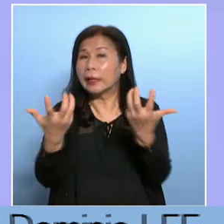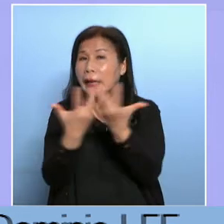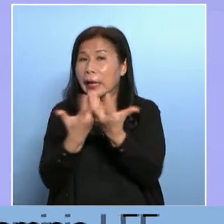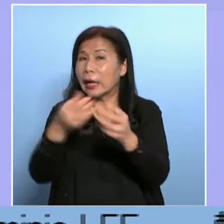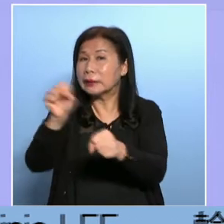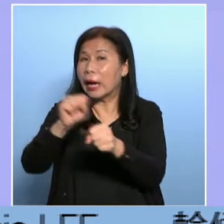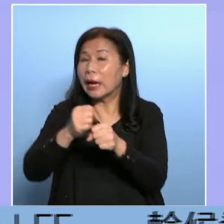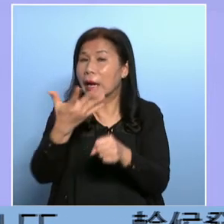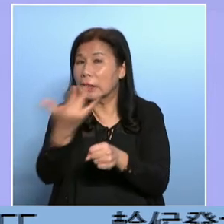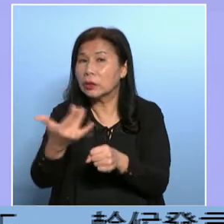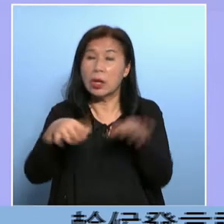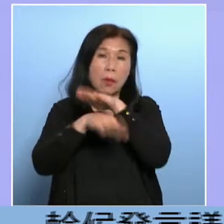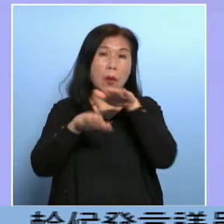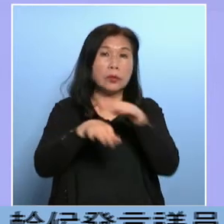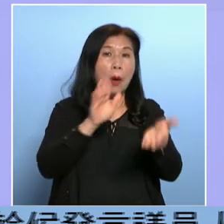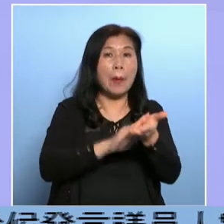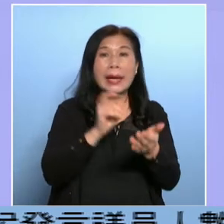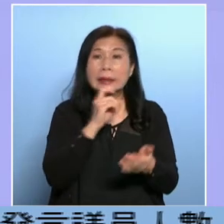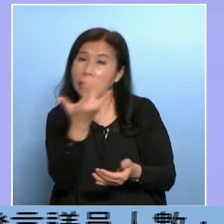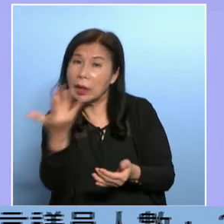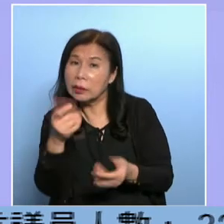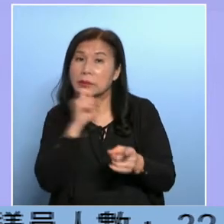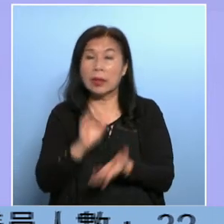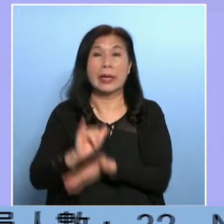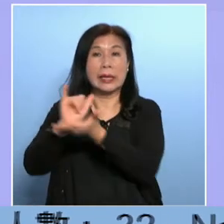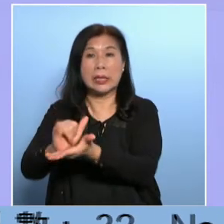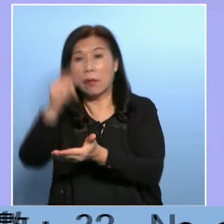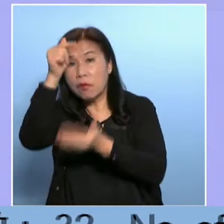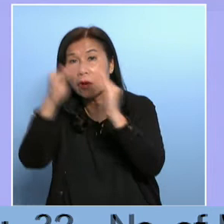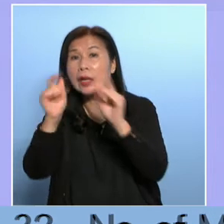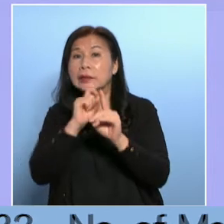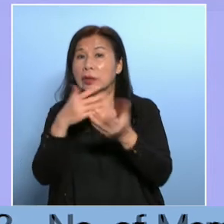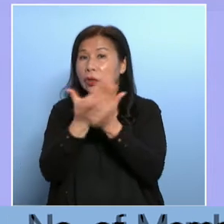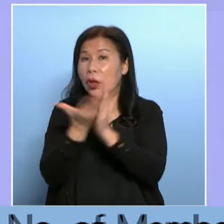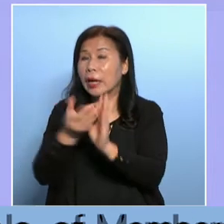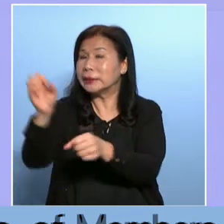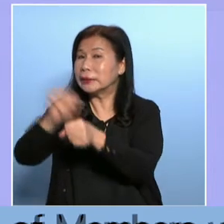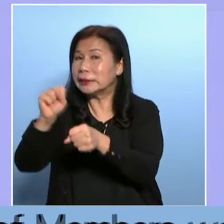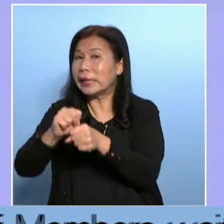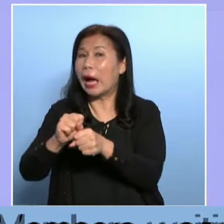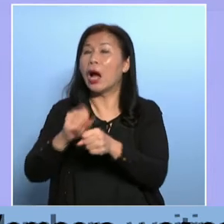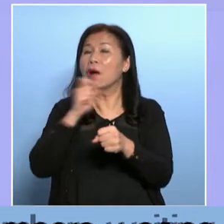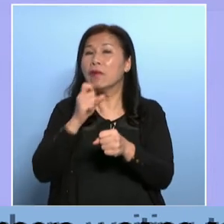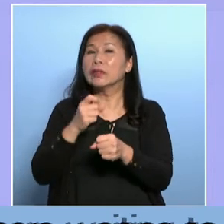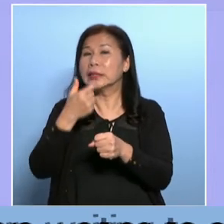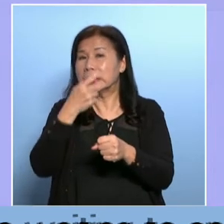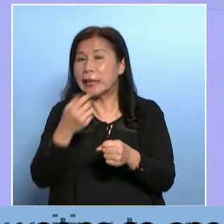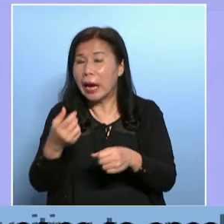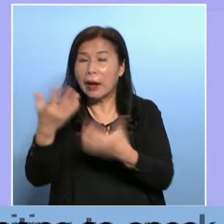and how many will be diagnosed, and what is the proportion of mild,